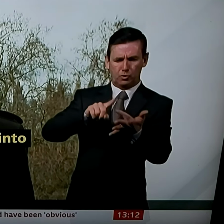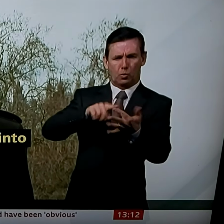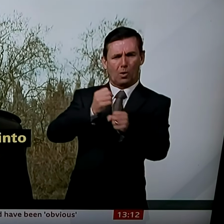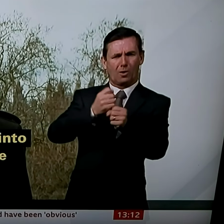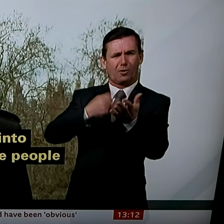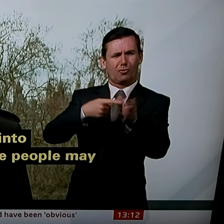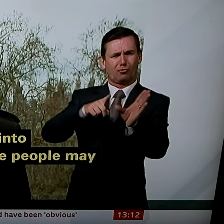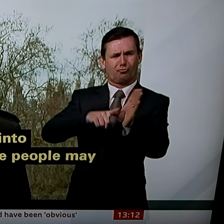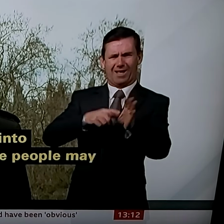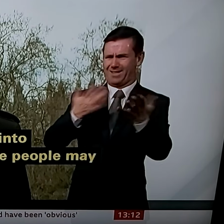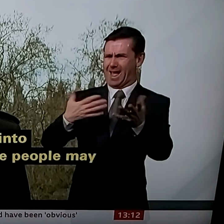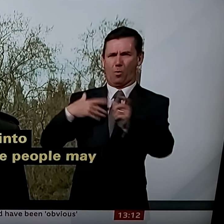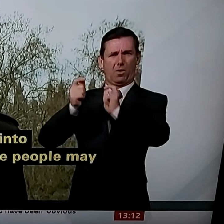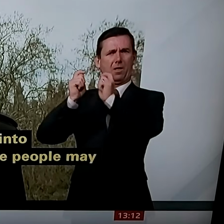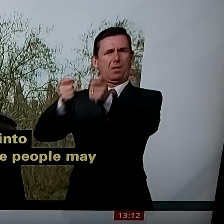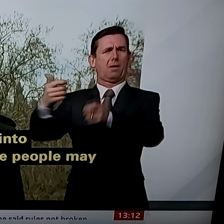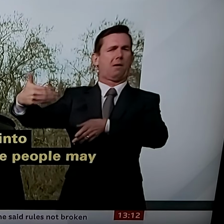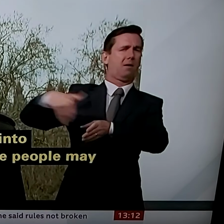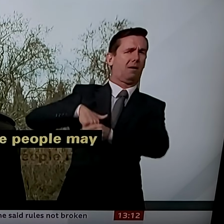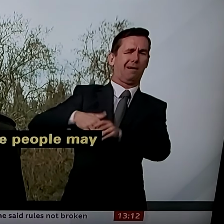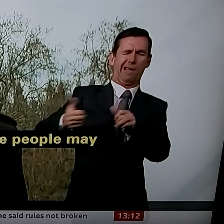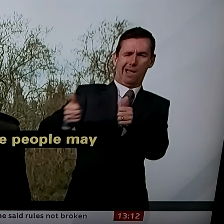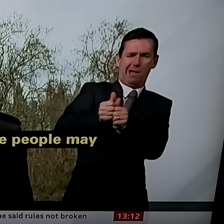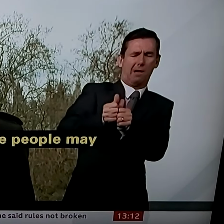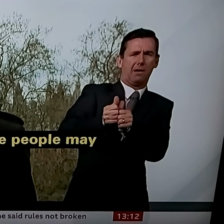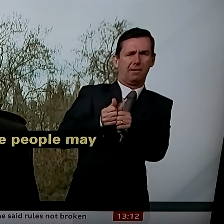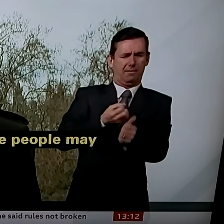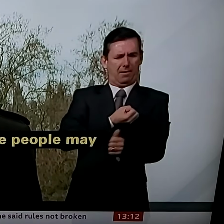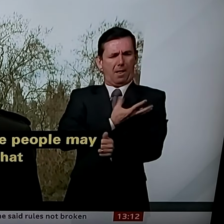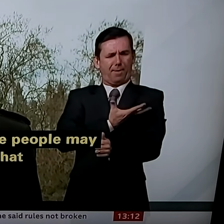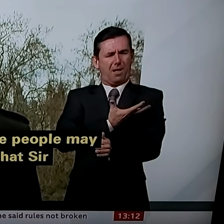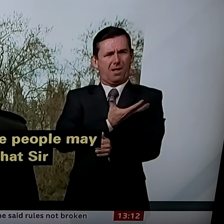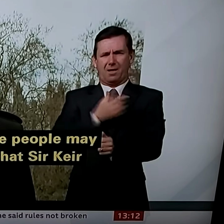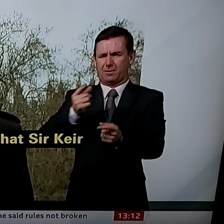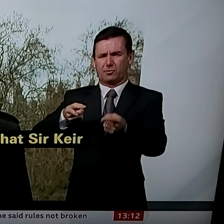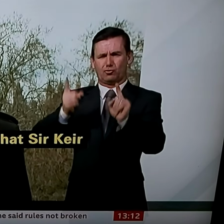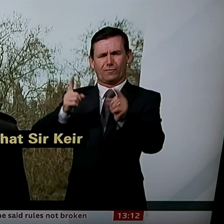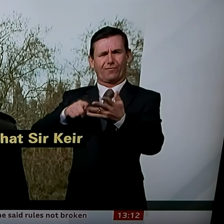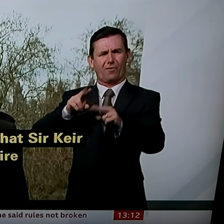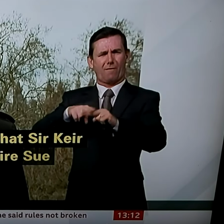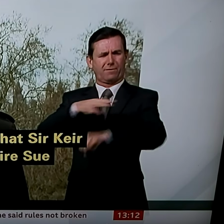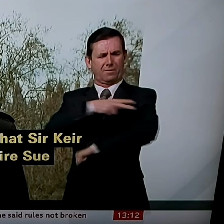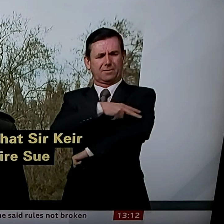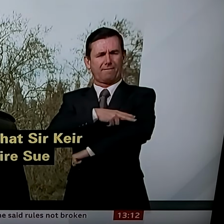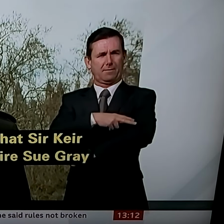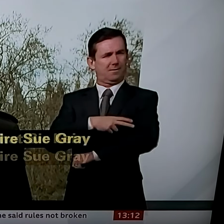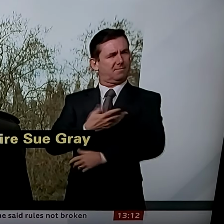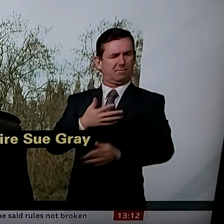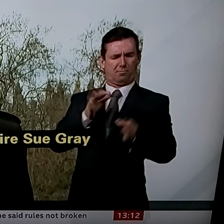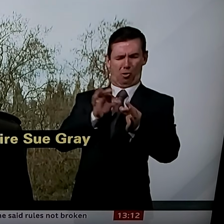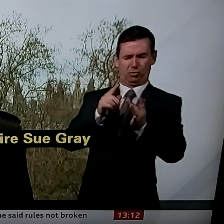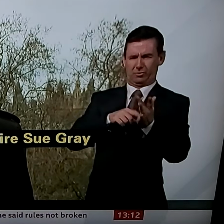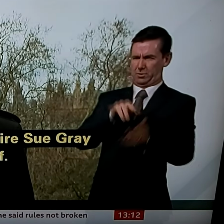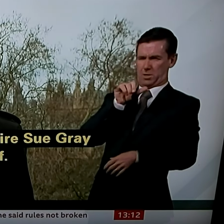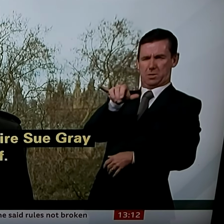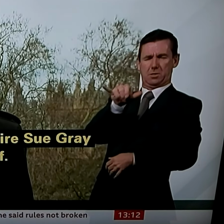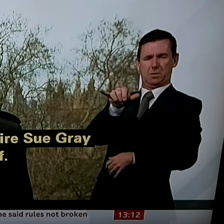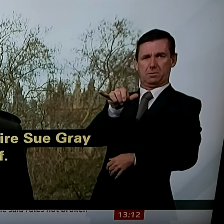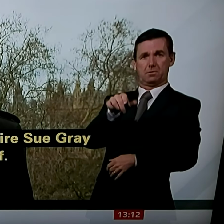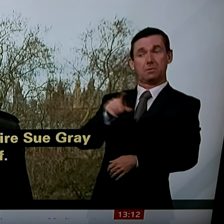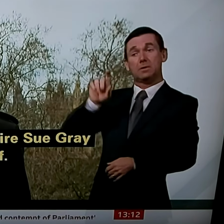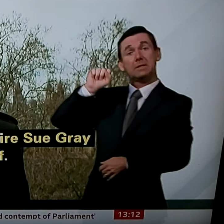looking to hire Sue Gray as his new chief of staff. But that investigation, as I say, is not